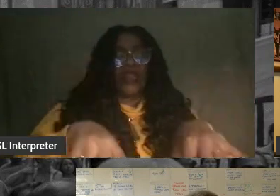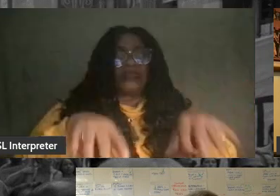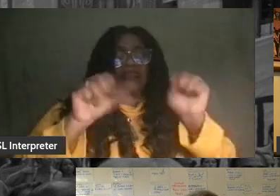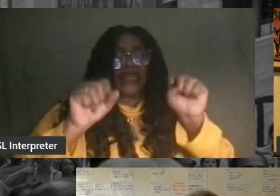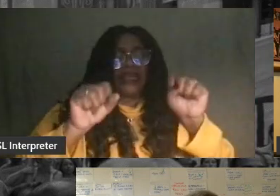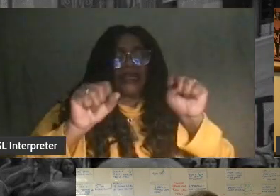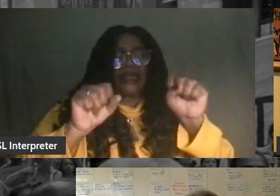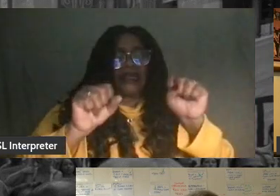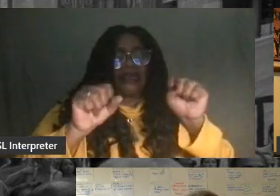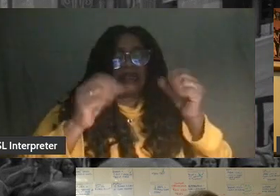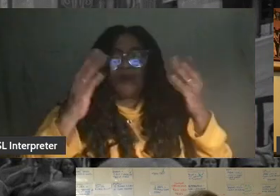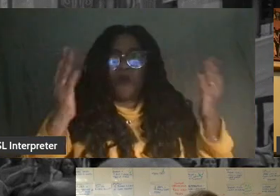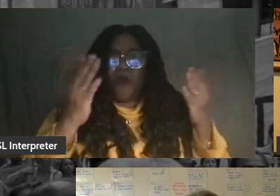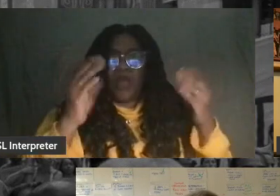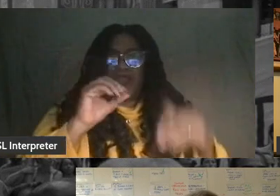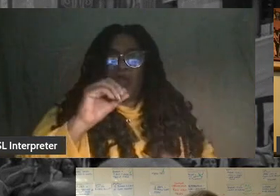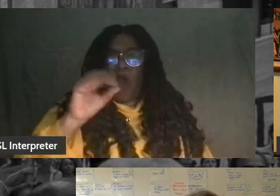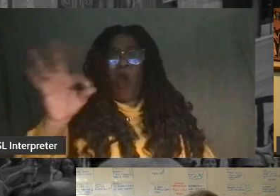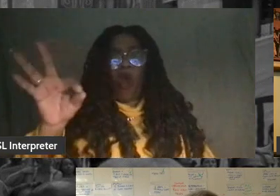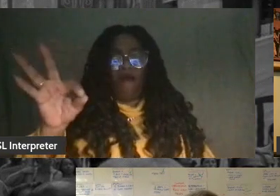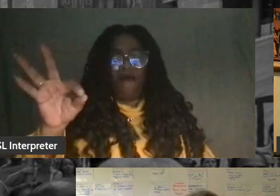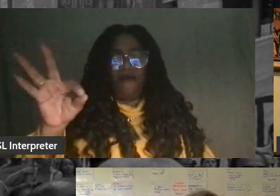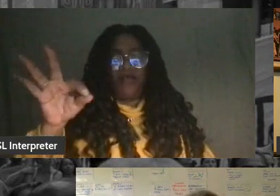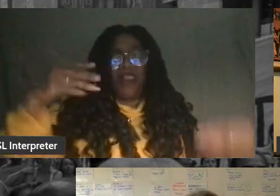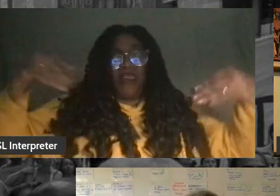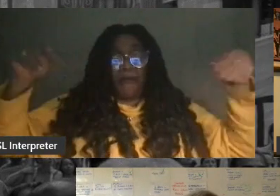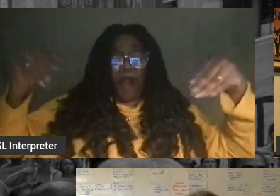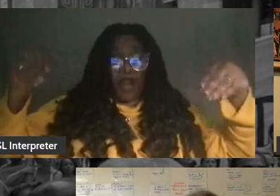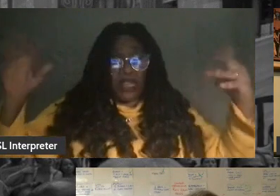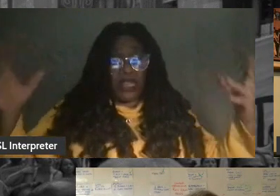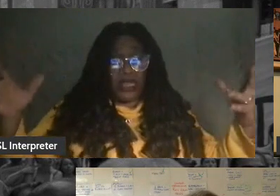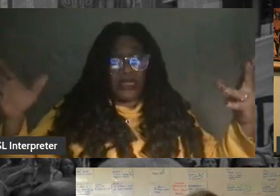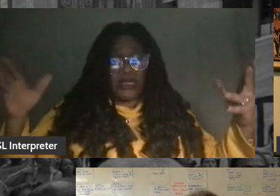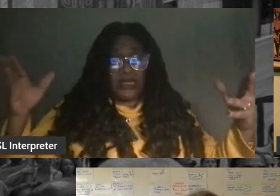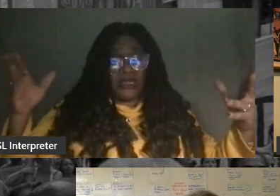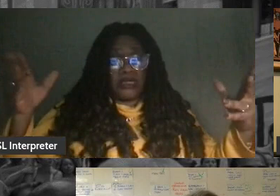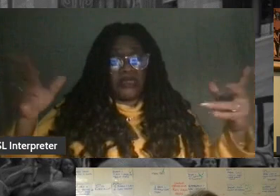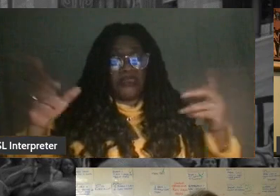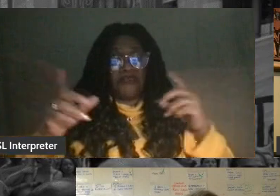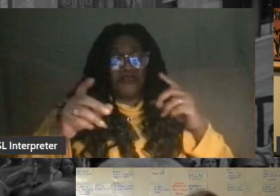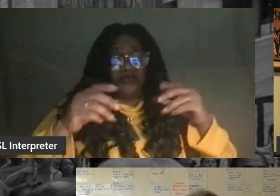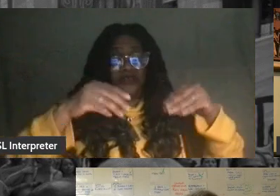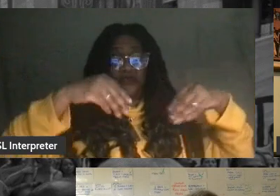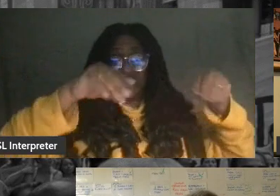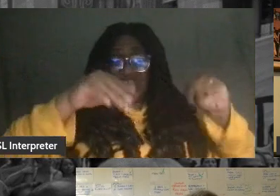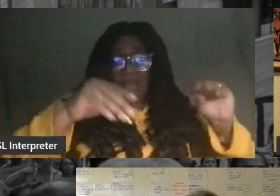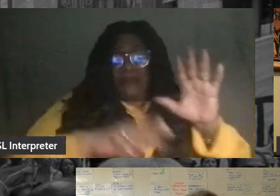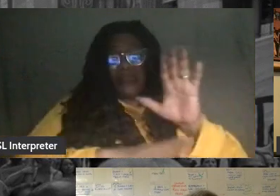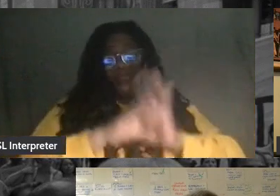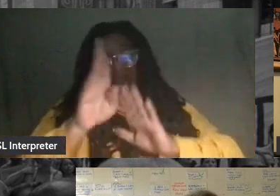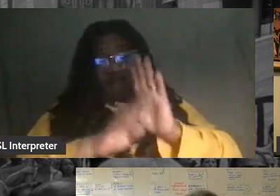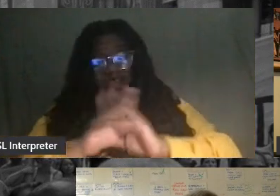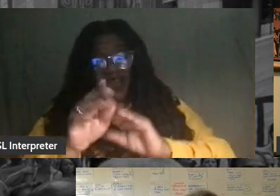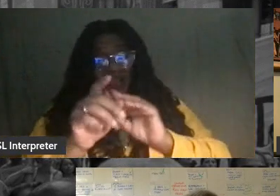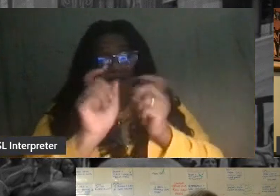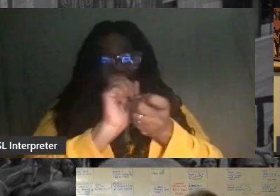market for a period of time, either to shop it to other buyers, to develop it further before going